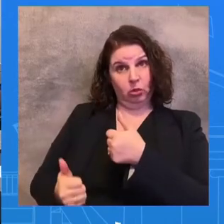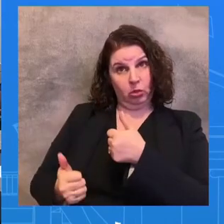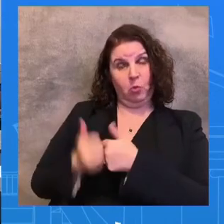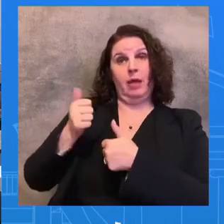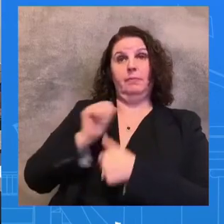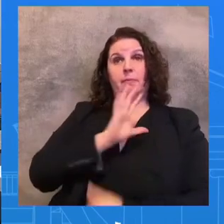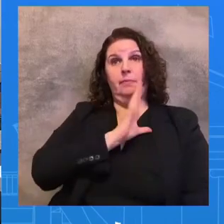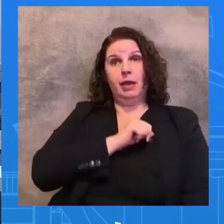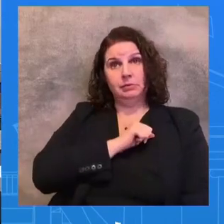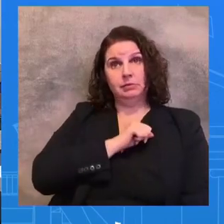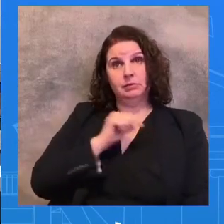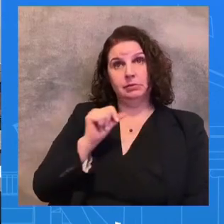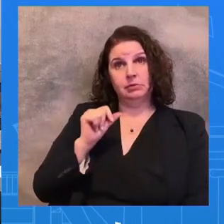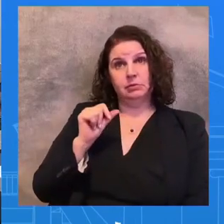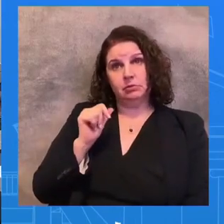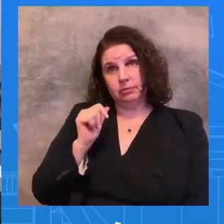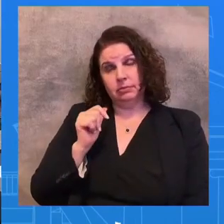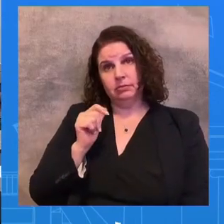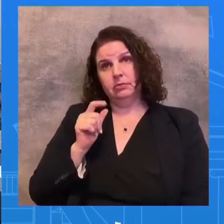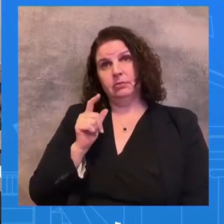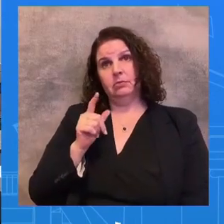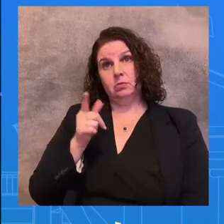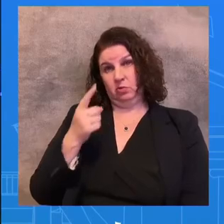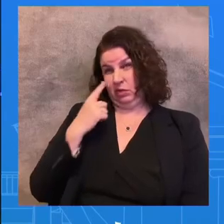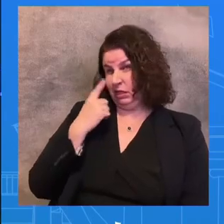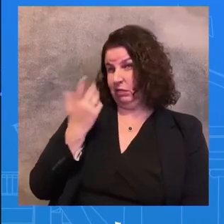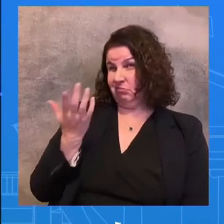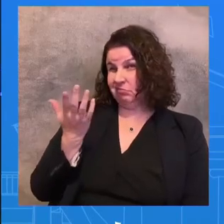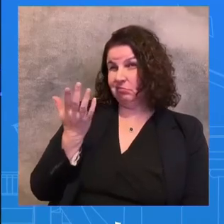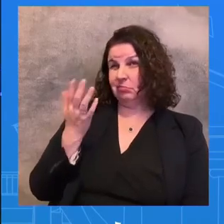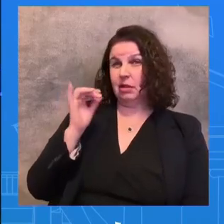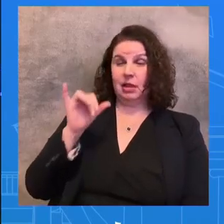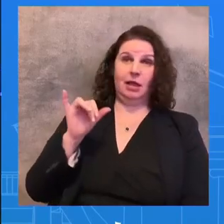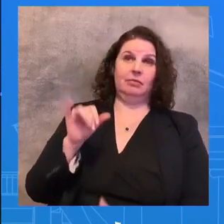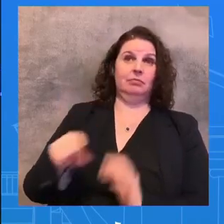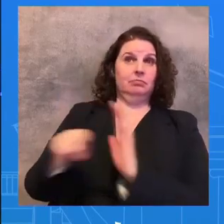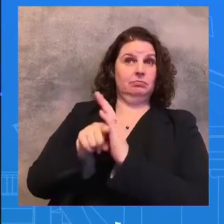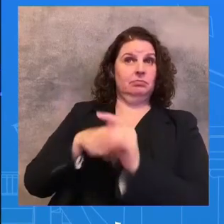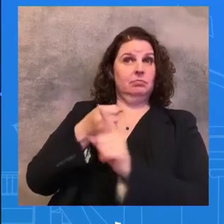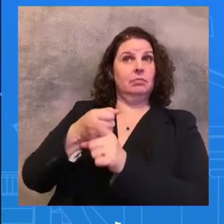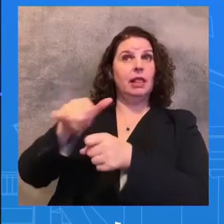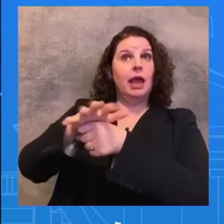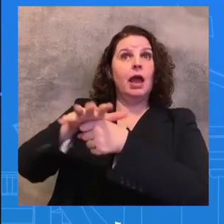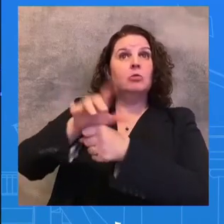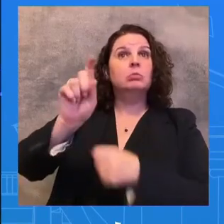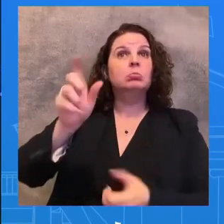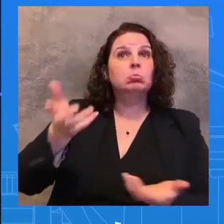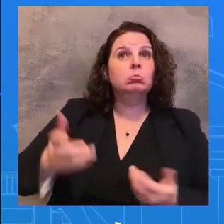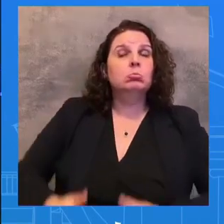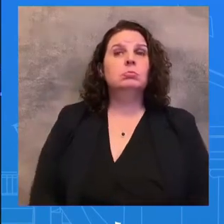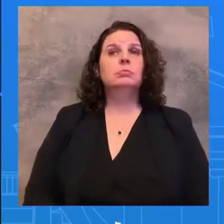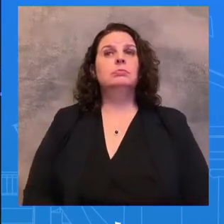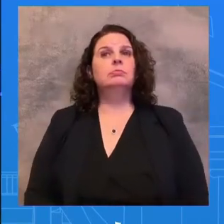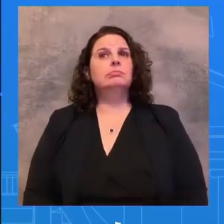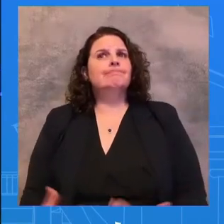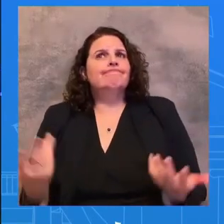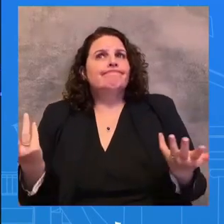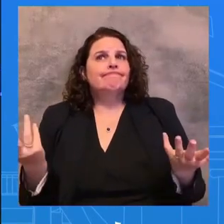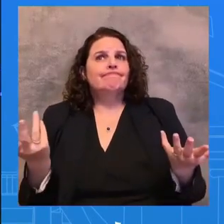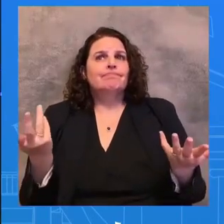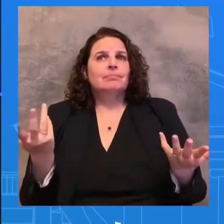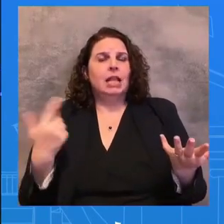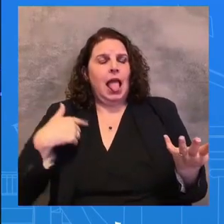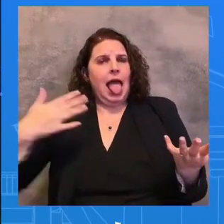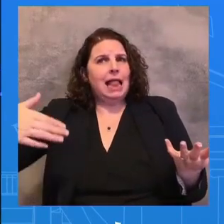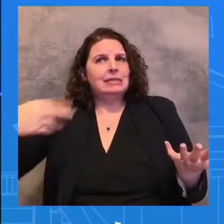Jerusalem and in the West Bank? And I have another question. So I have not seen what he did, and therefore do not want to comment on it prematurely. What I'll do is go